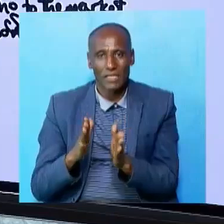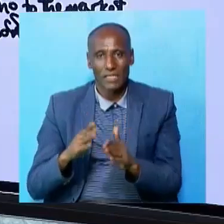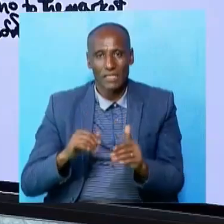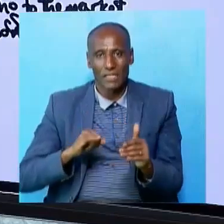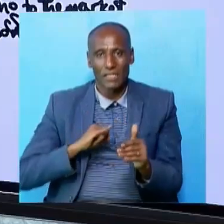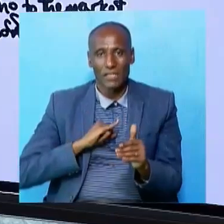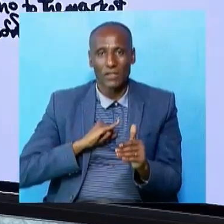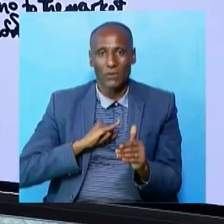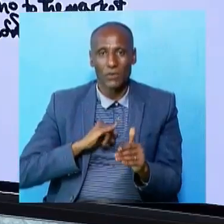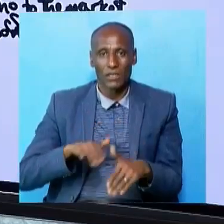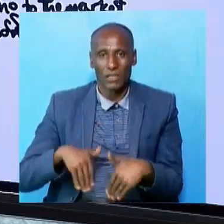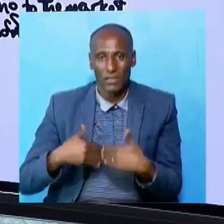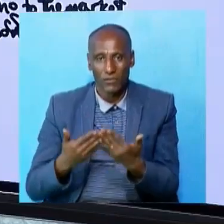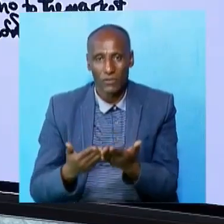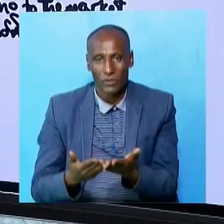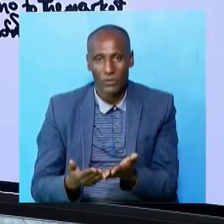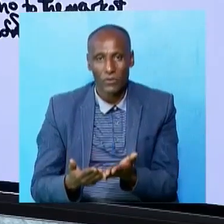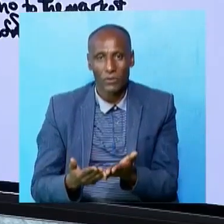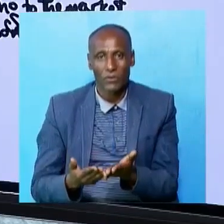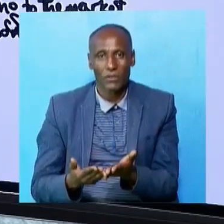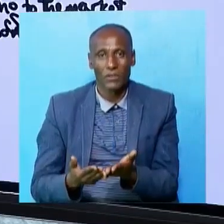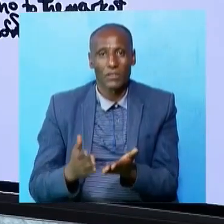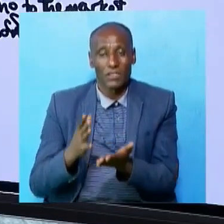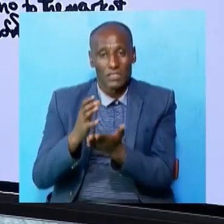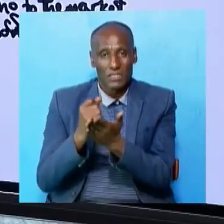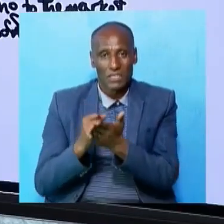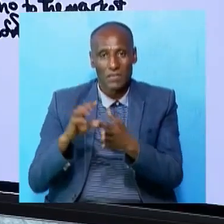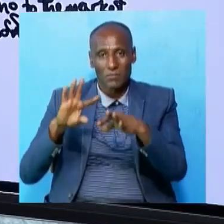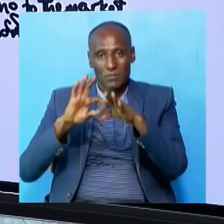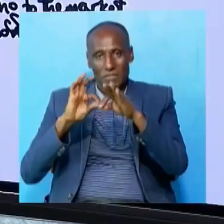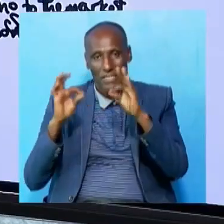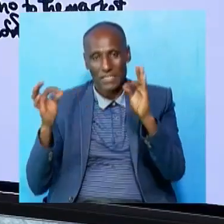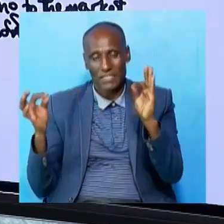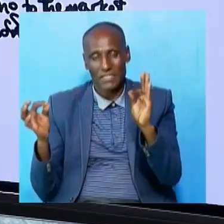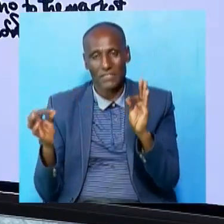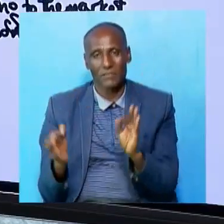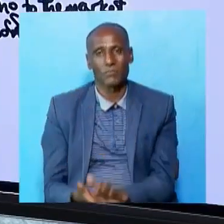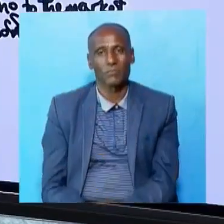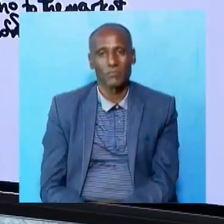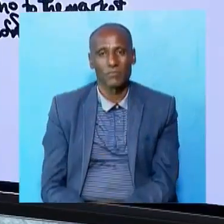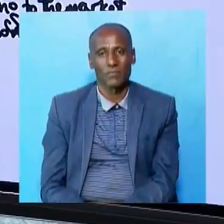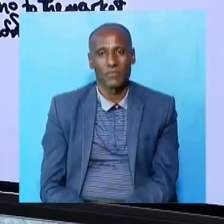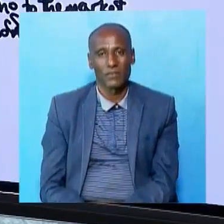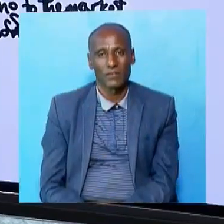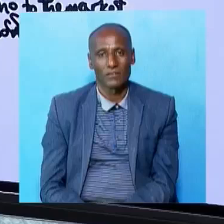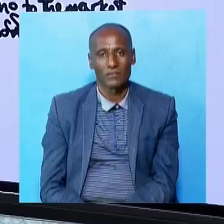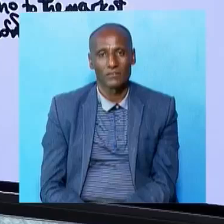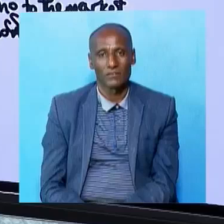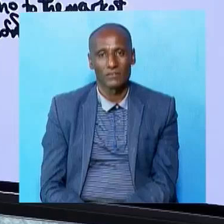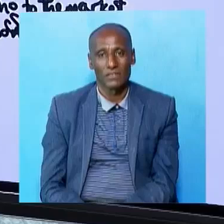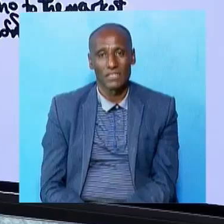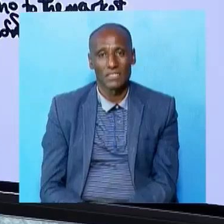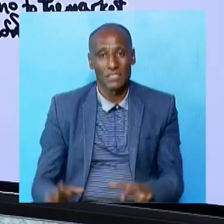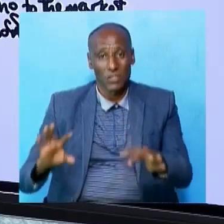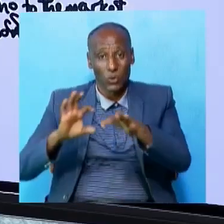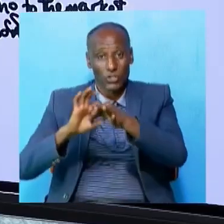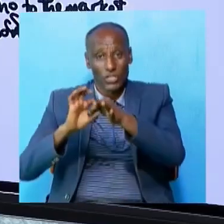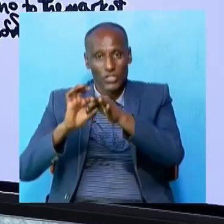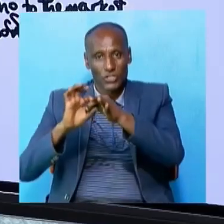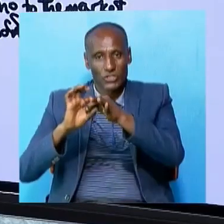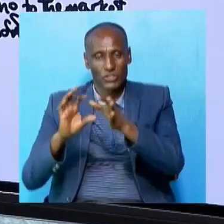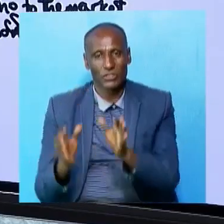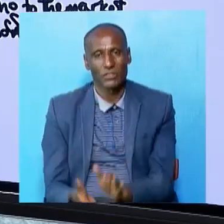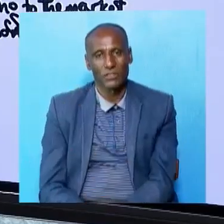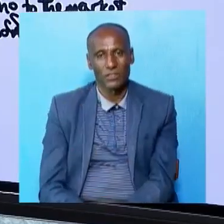we will do together how to use or how to make the correct tense after these conjunctions.